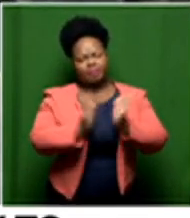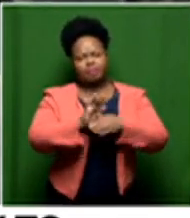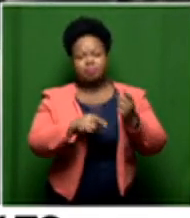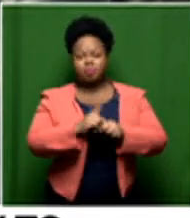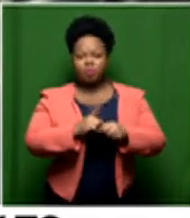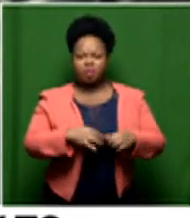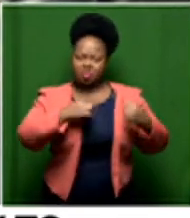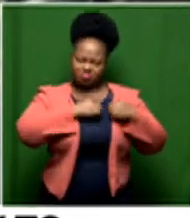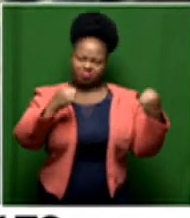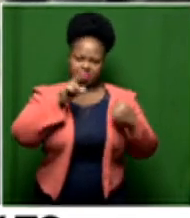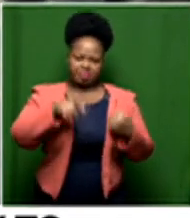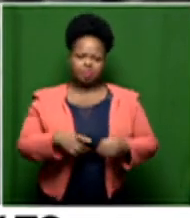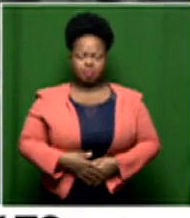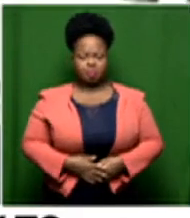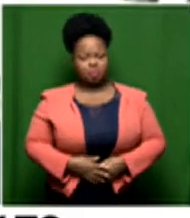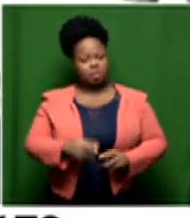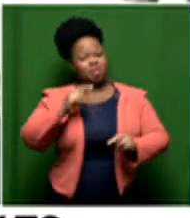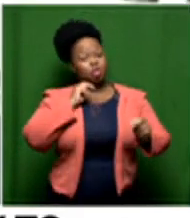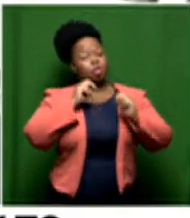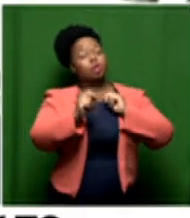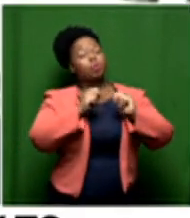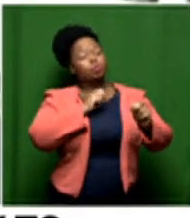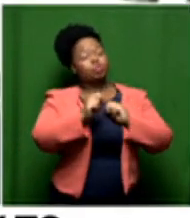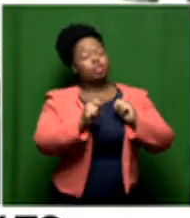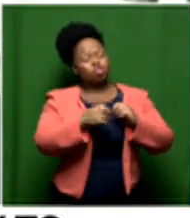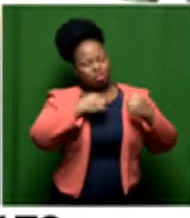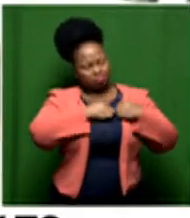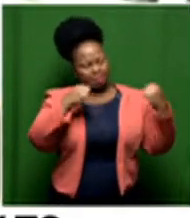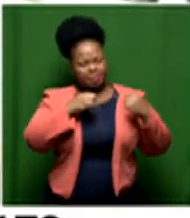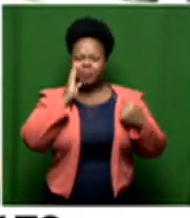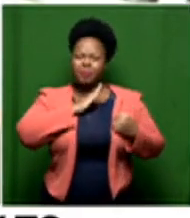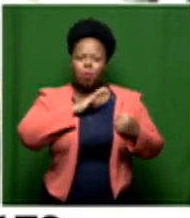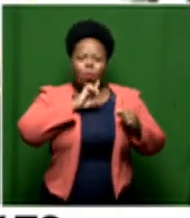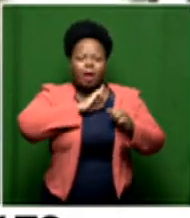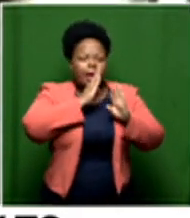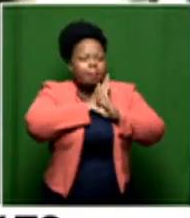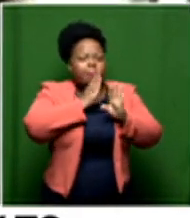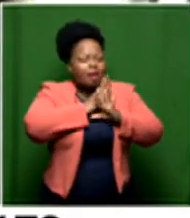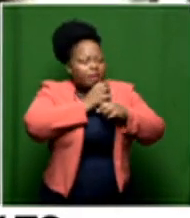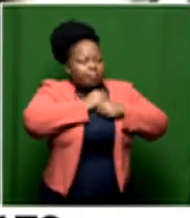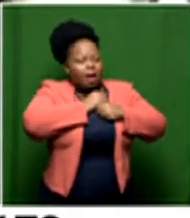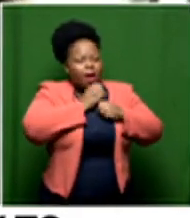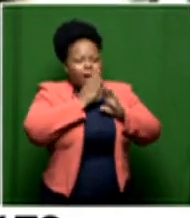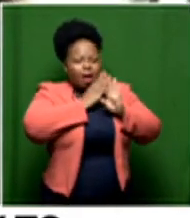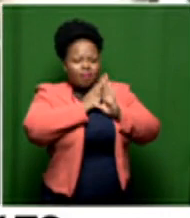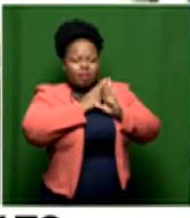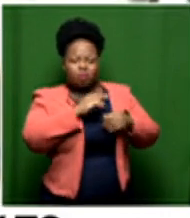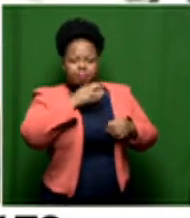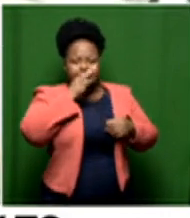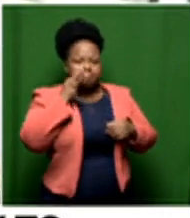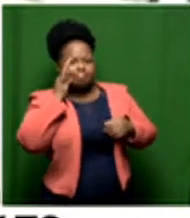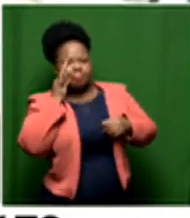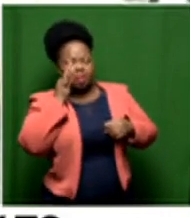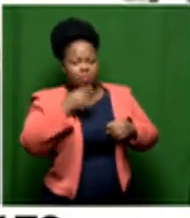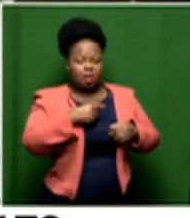transparency. Why are these negotiations, why are these deals being done in secret so that we can only find out about